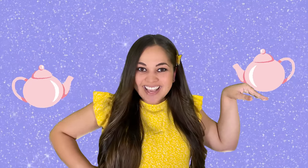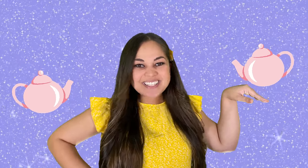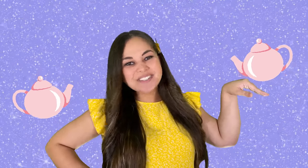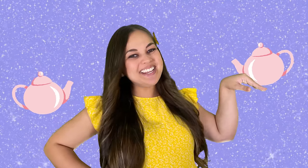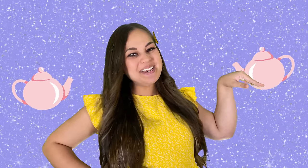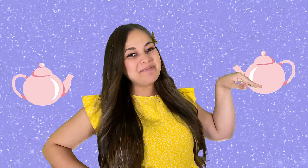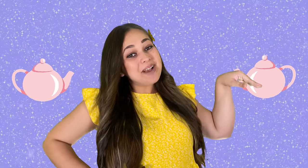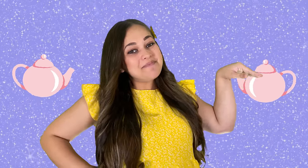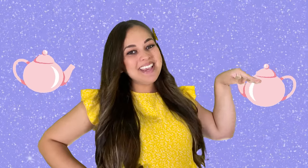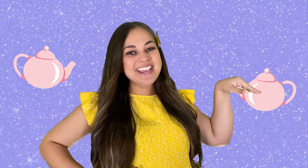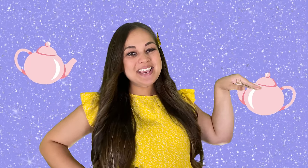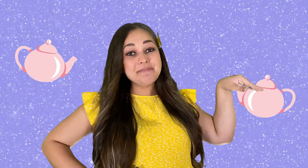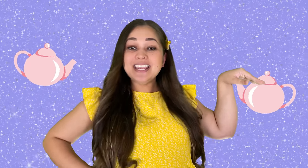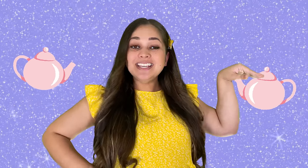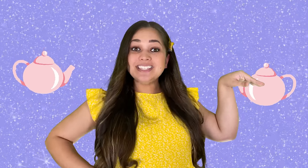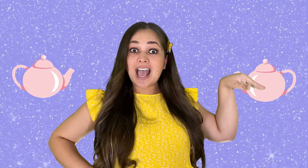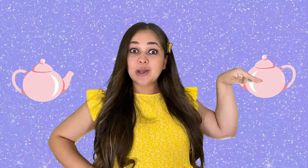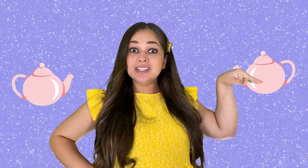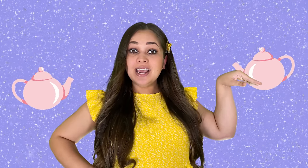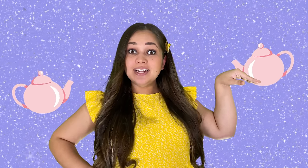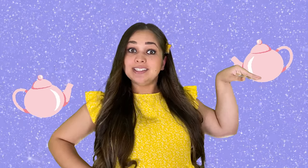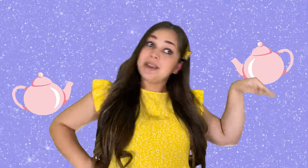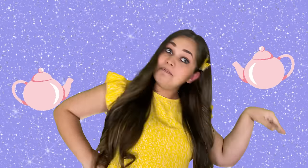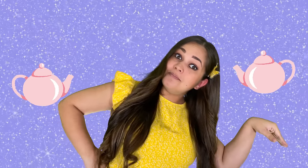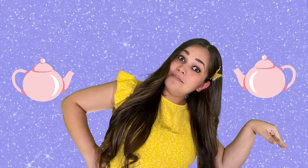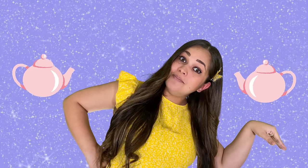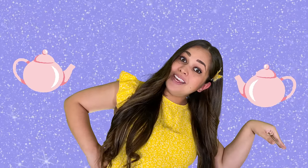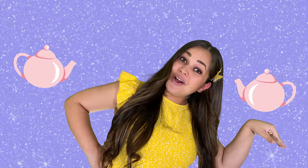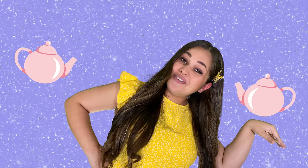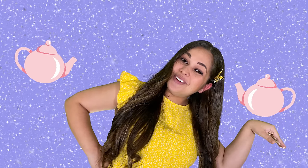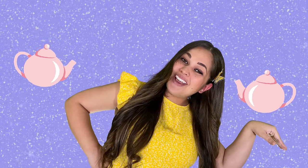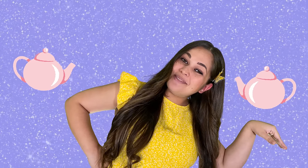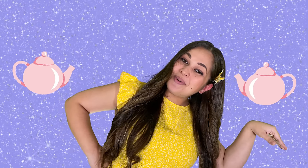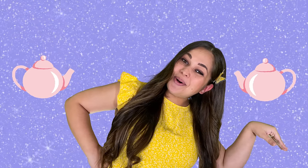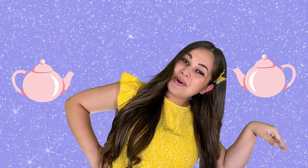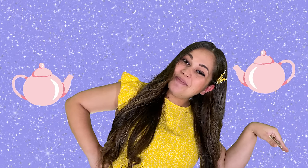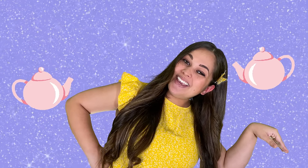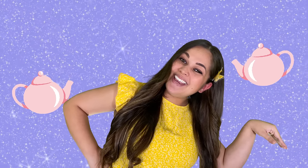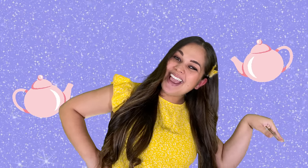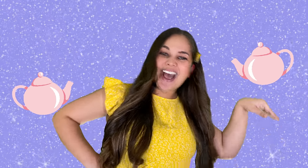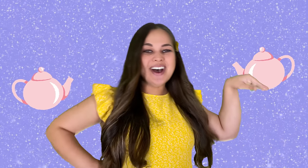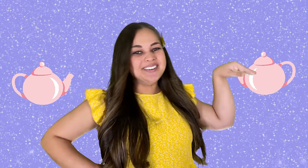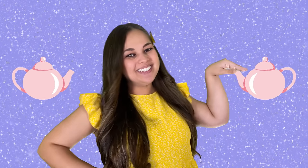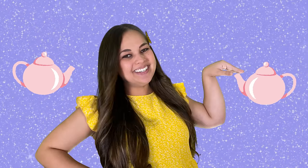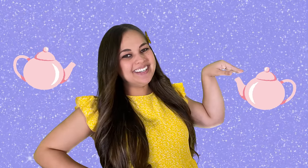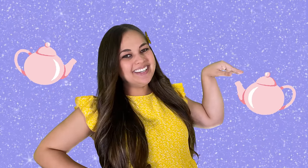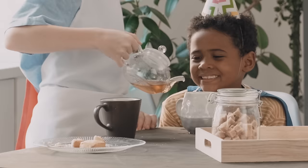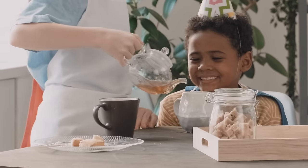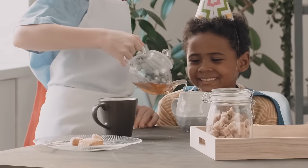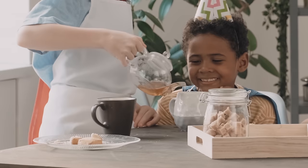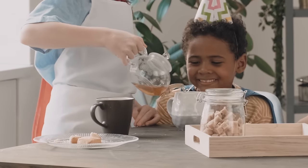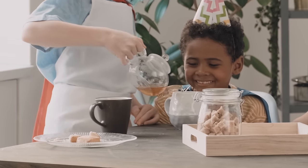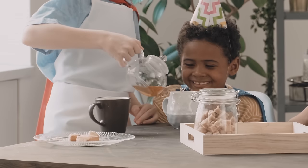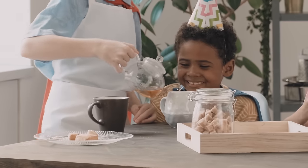When I get all steamed up, hear me shout. Tip me over and pour me out.